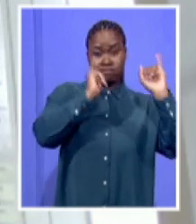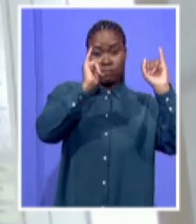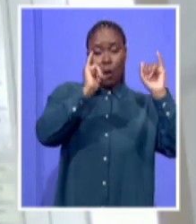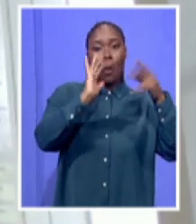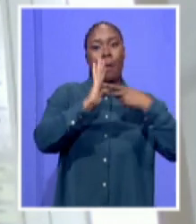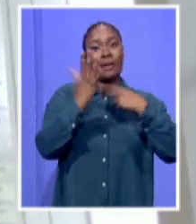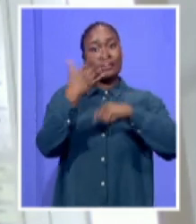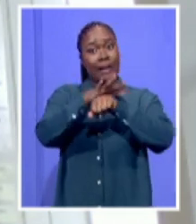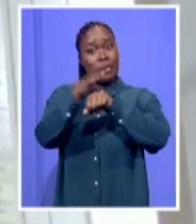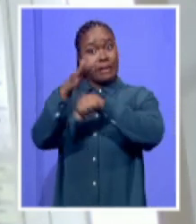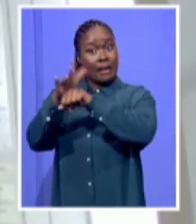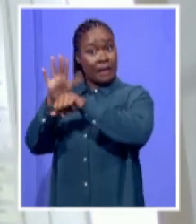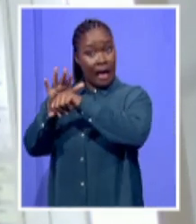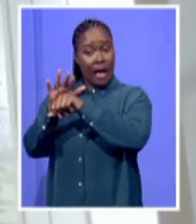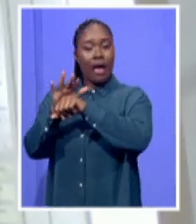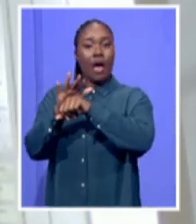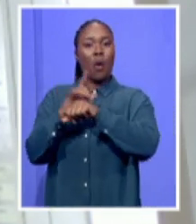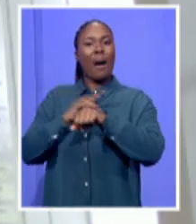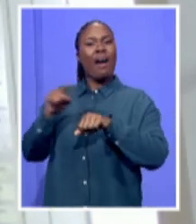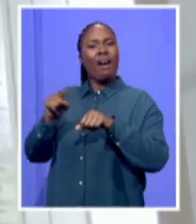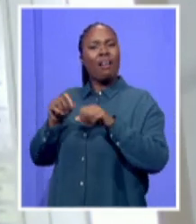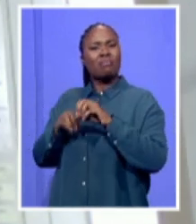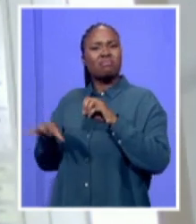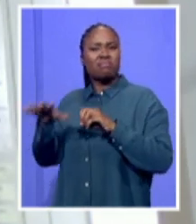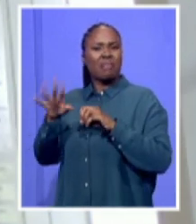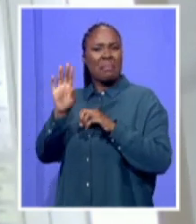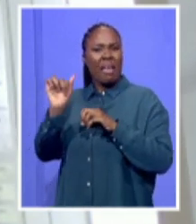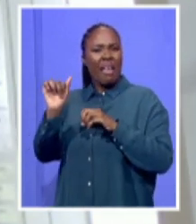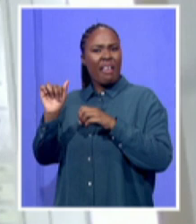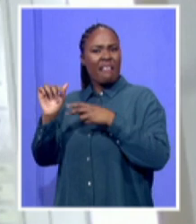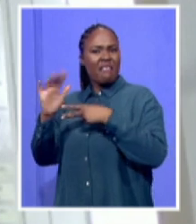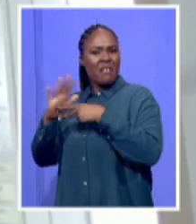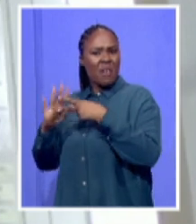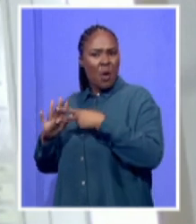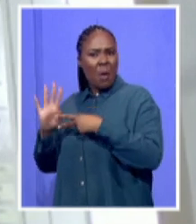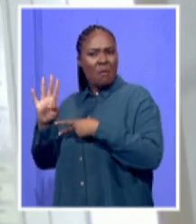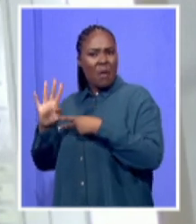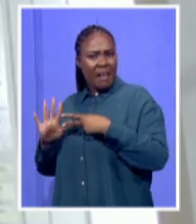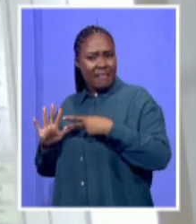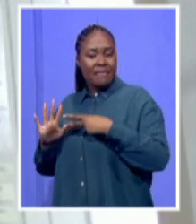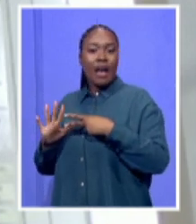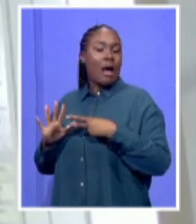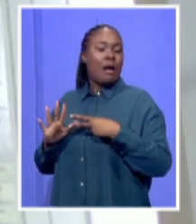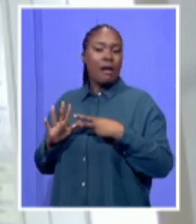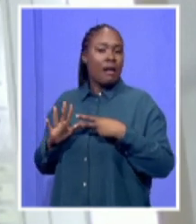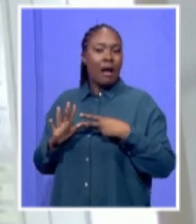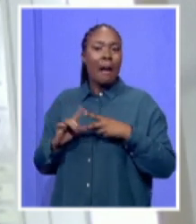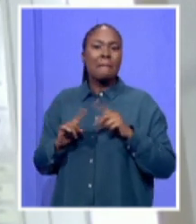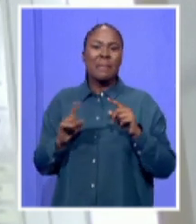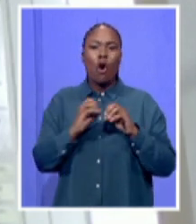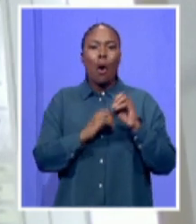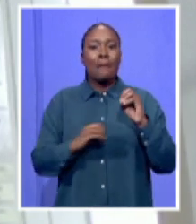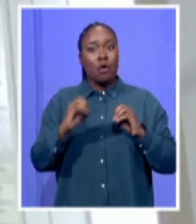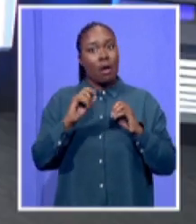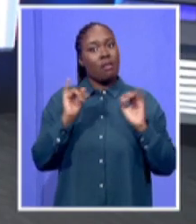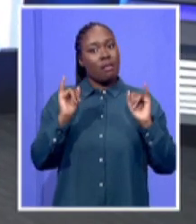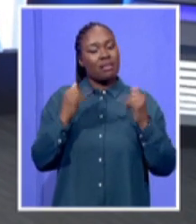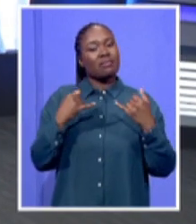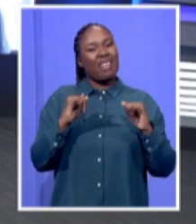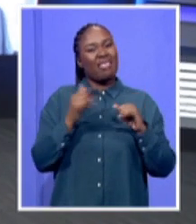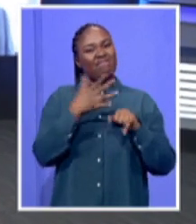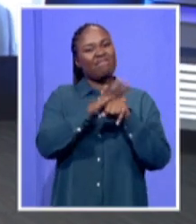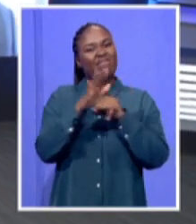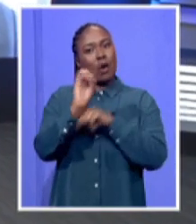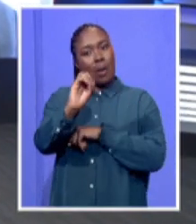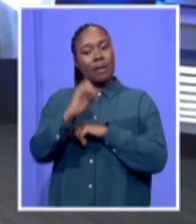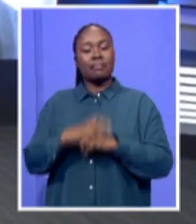although people do continue to die from COVID infection and from Omicron specifically. So just in terms of